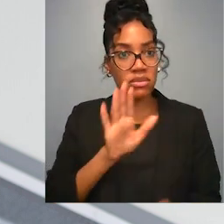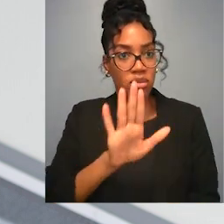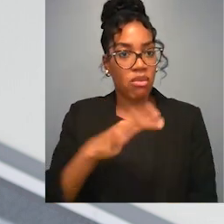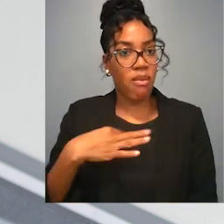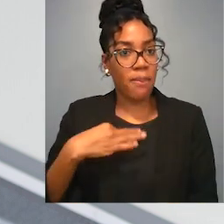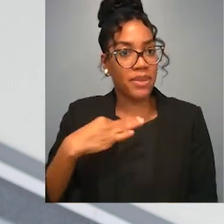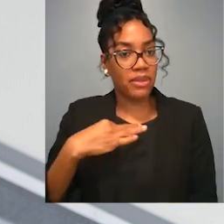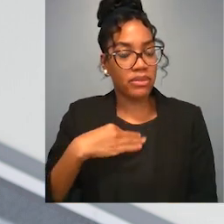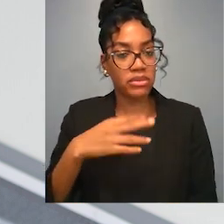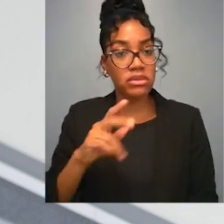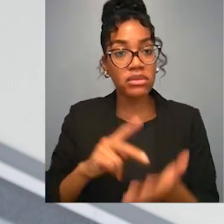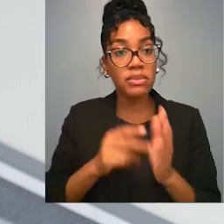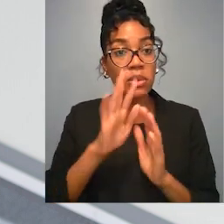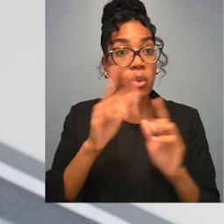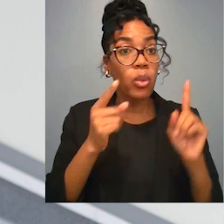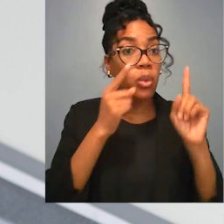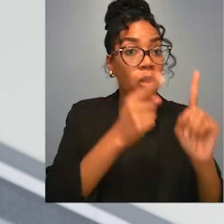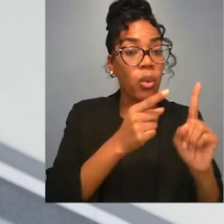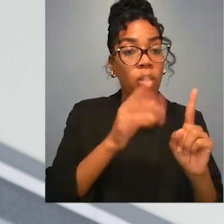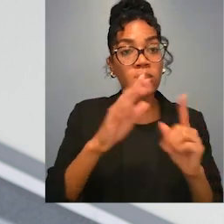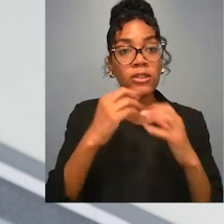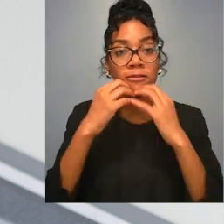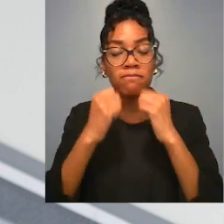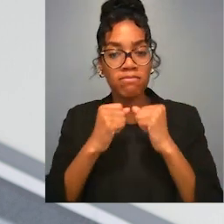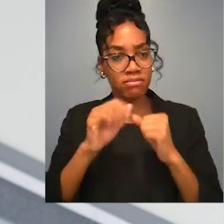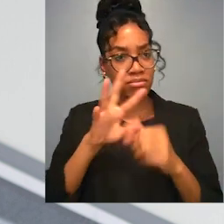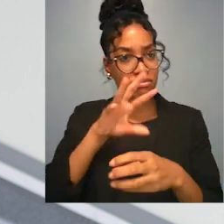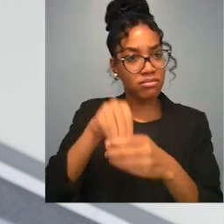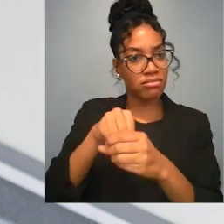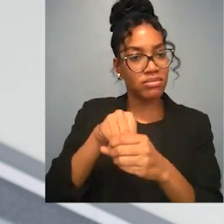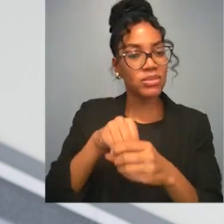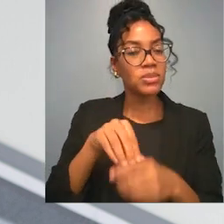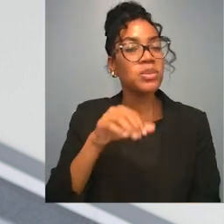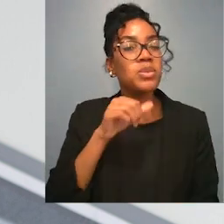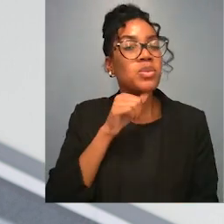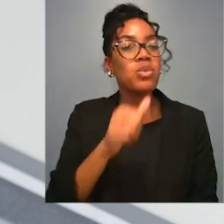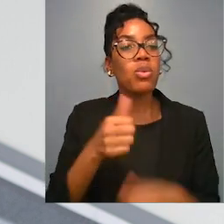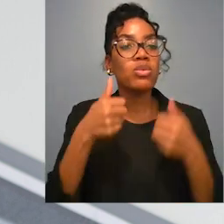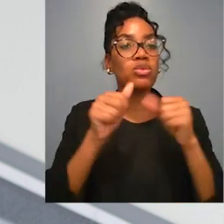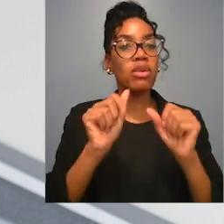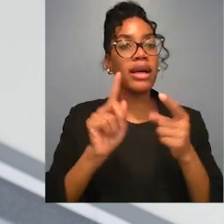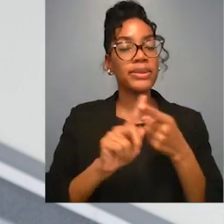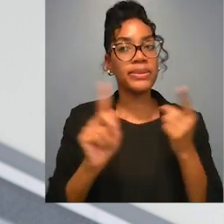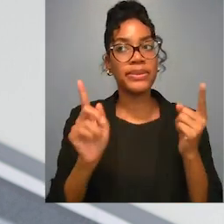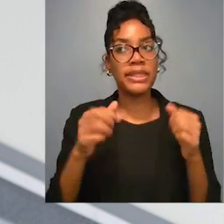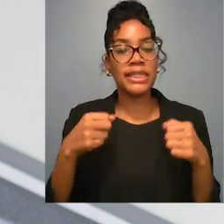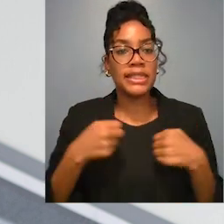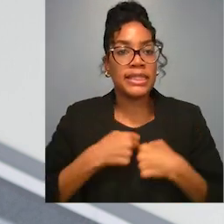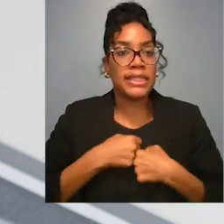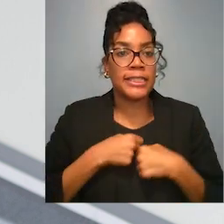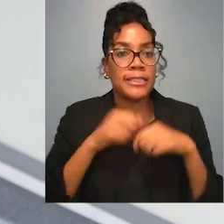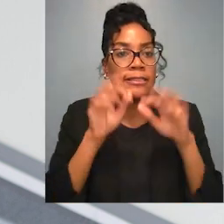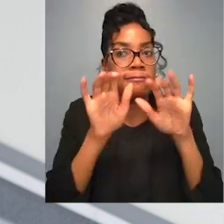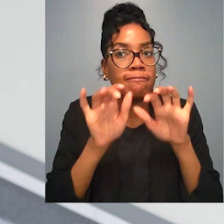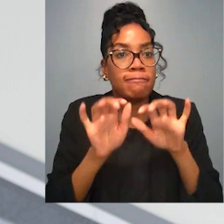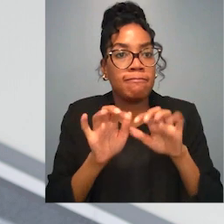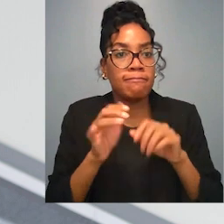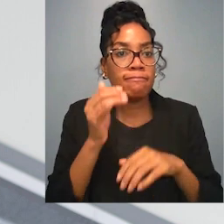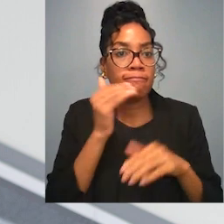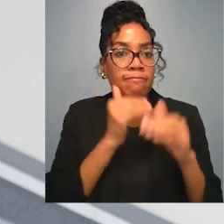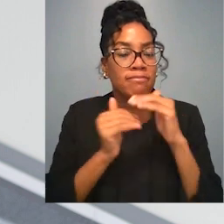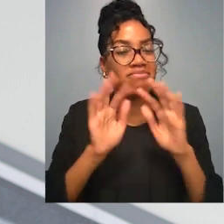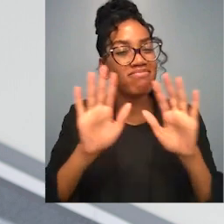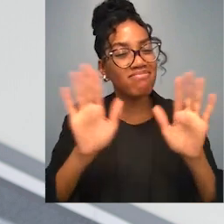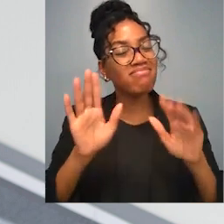Don't try and fit yourself into a square hole. Like, really let your true personality shine. And